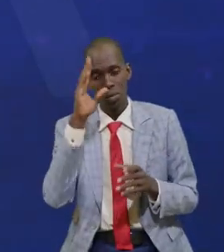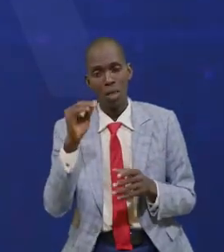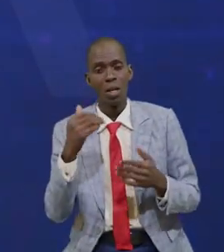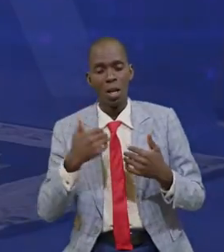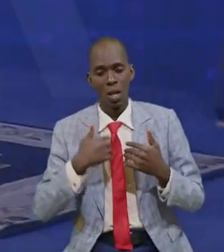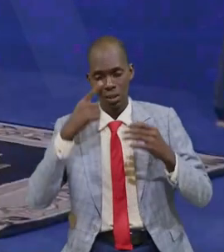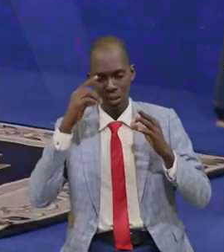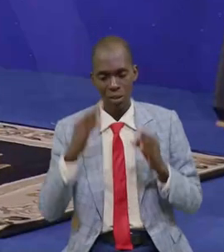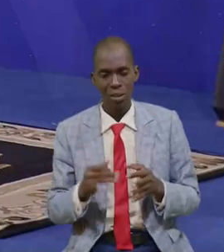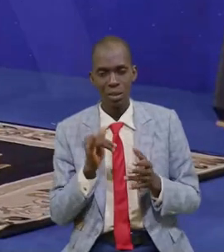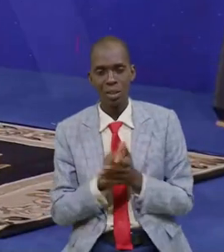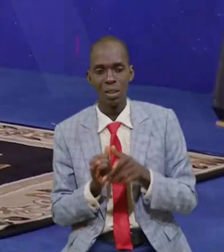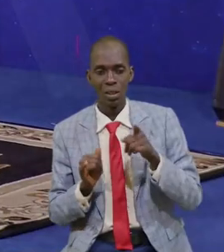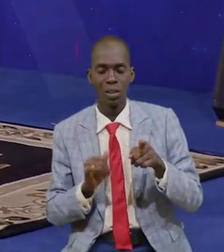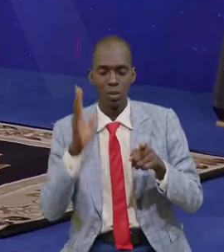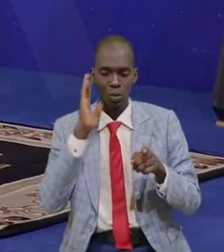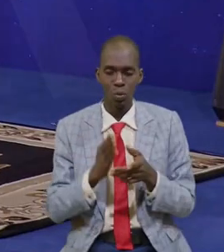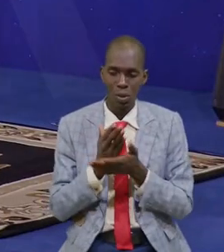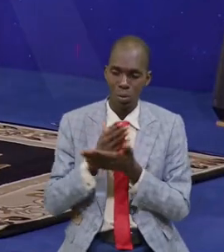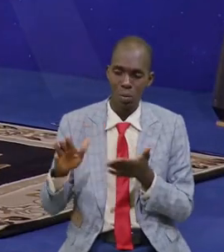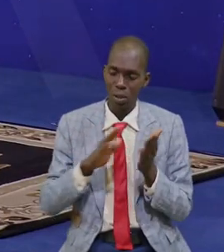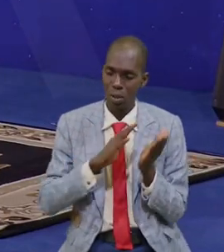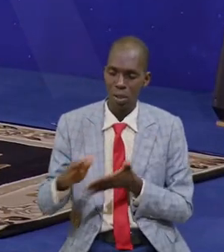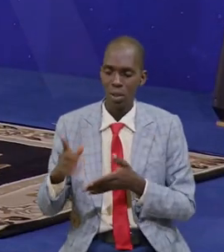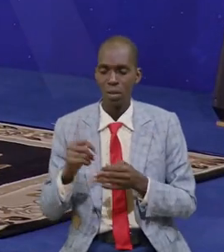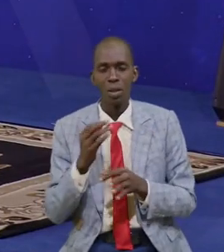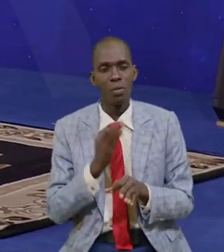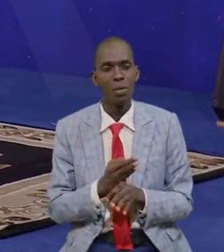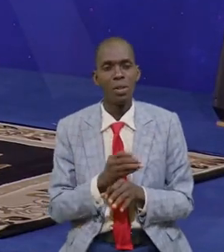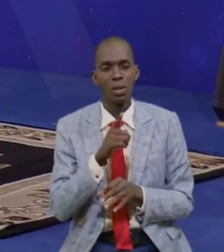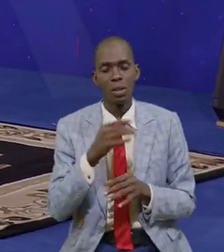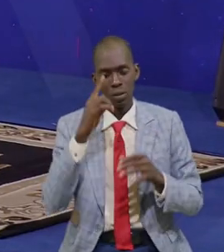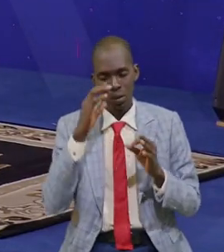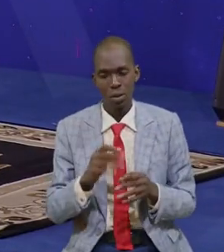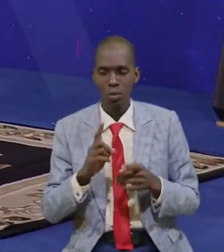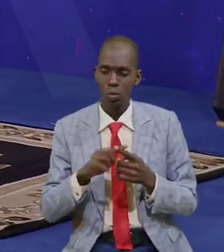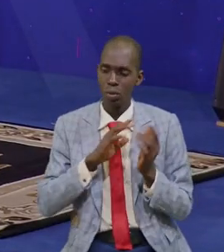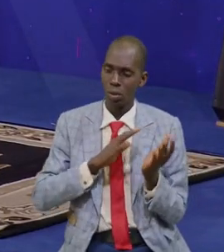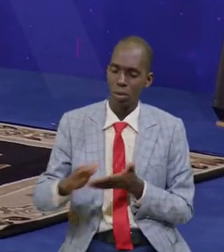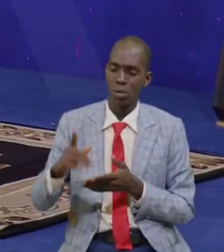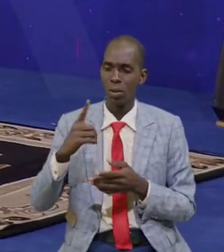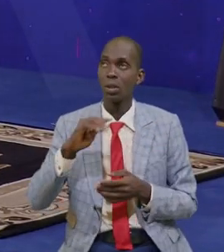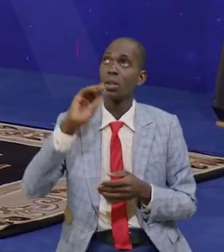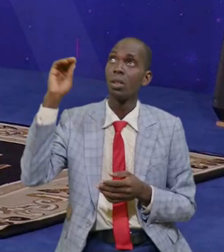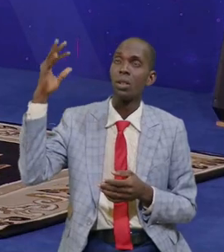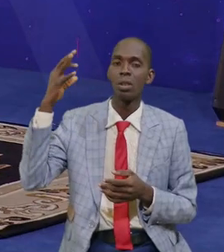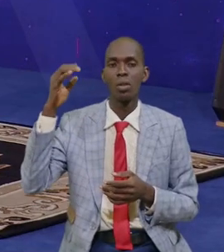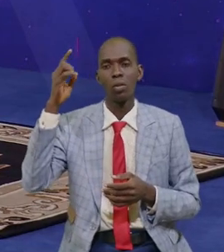to abandon the faith and abandon the grace of God. And